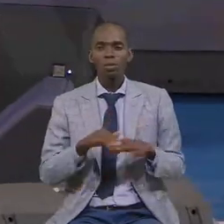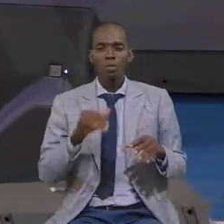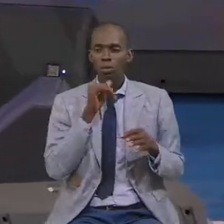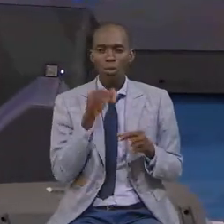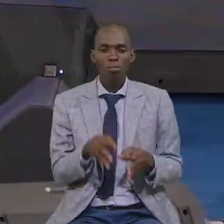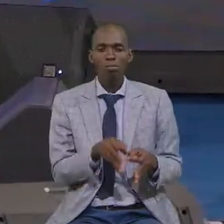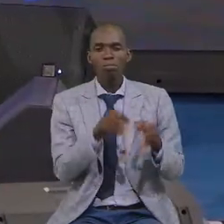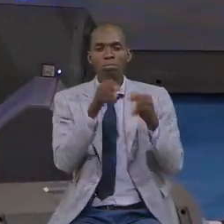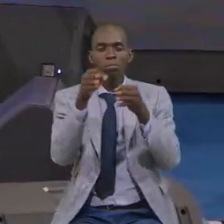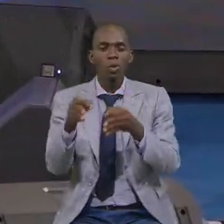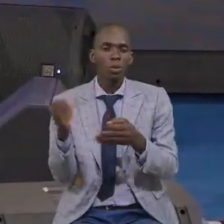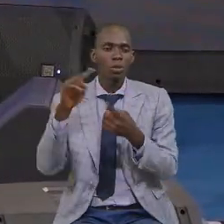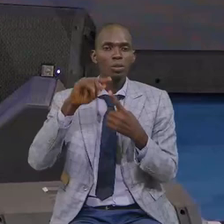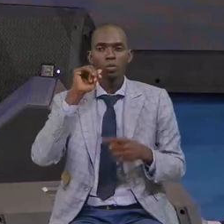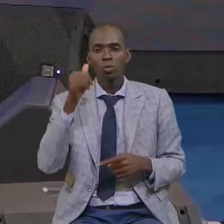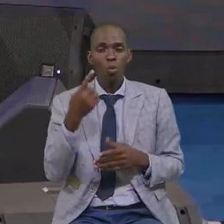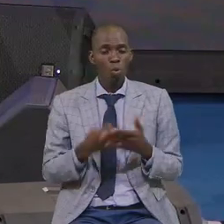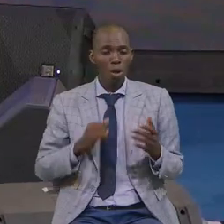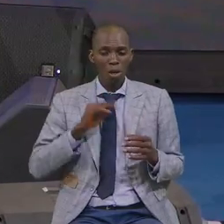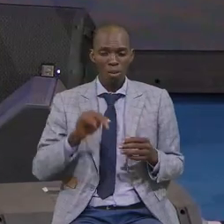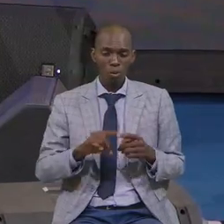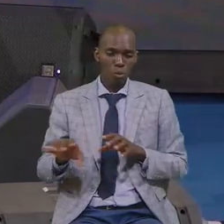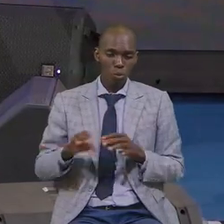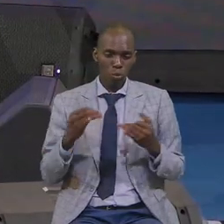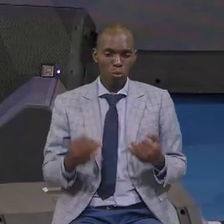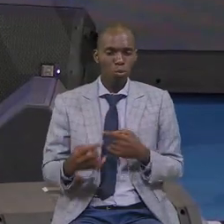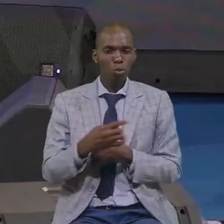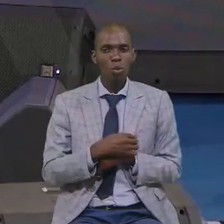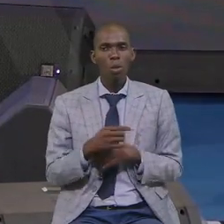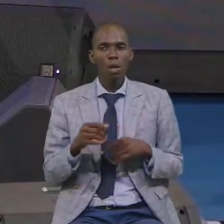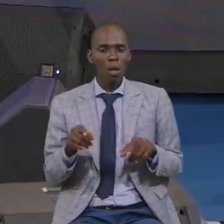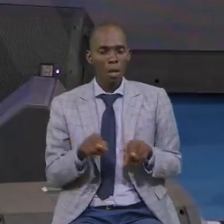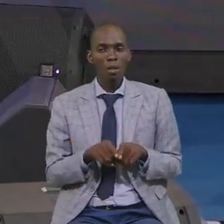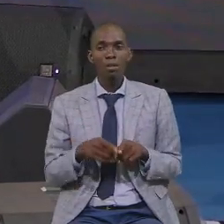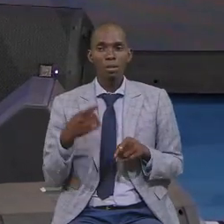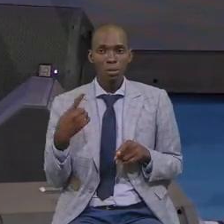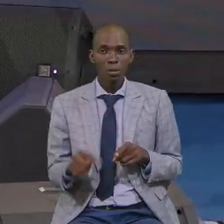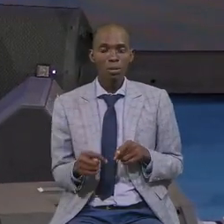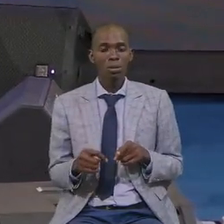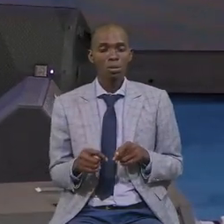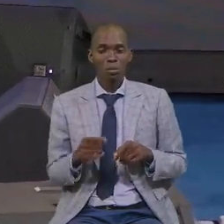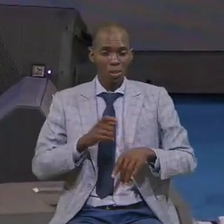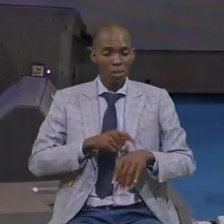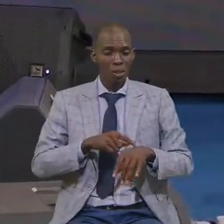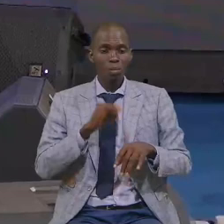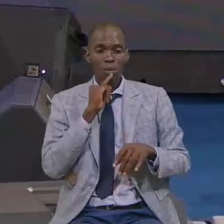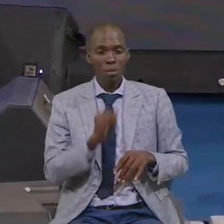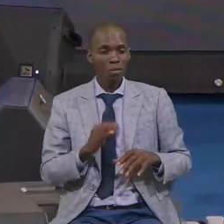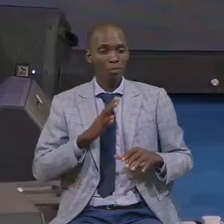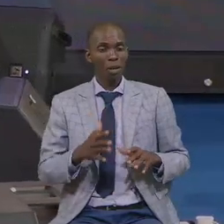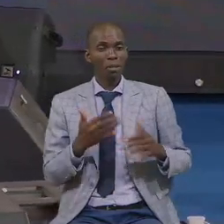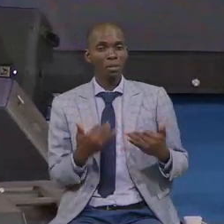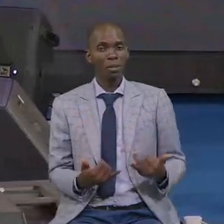until tomorrow. And what I need to do today, while the iron is hot, and I want to